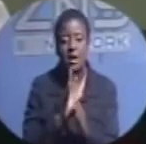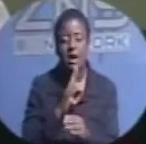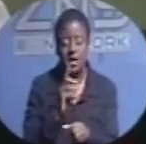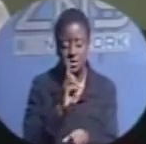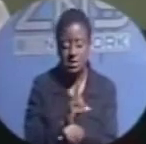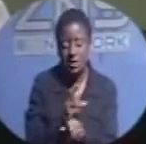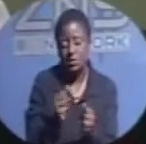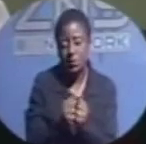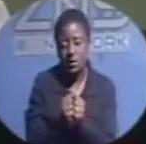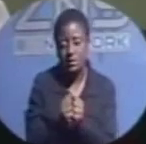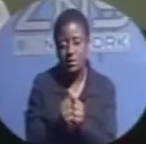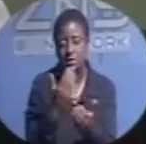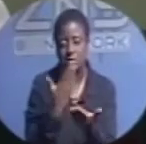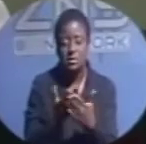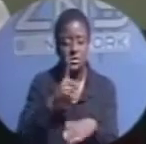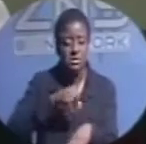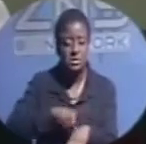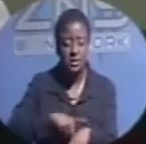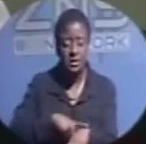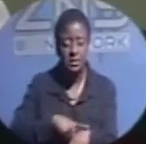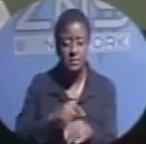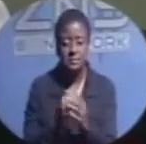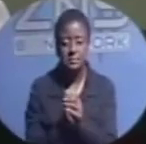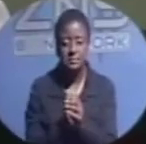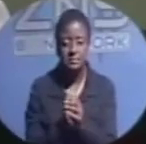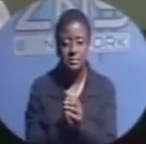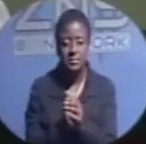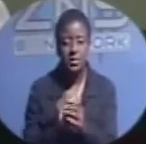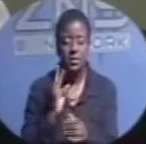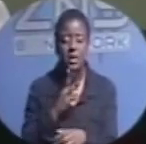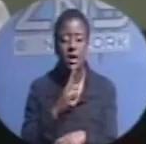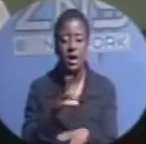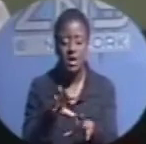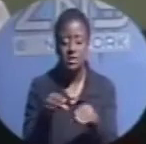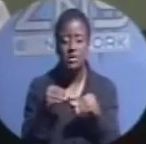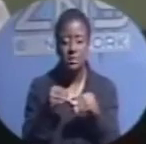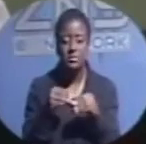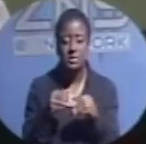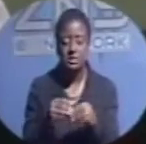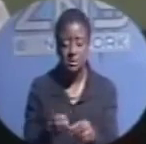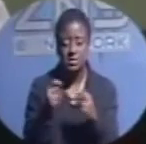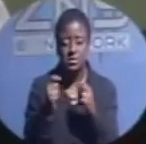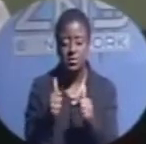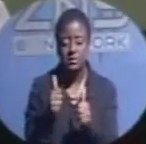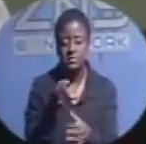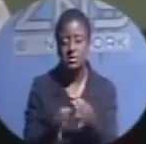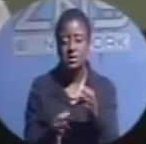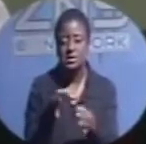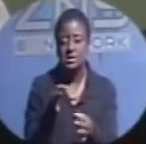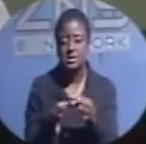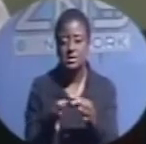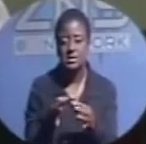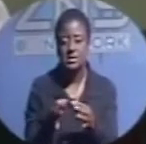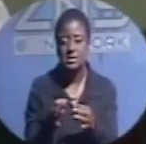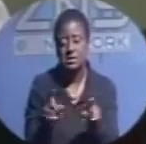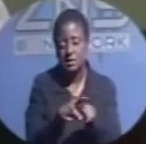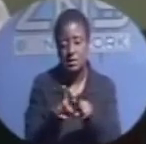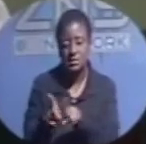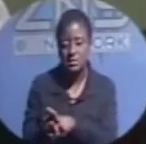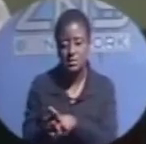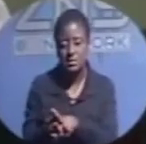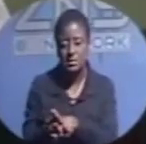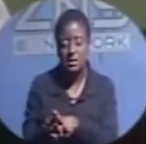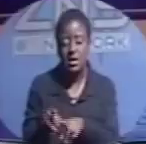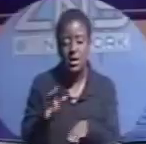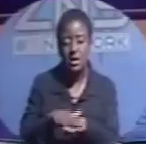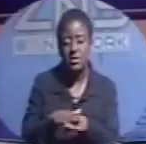manner. So basically, we are adopting the principle of swift justice, similar to what has been done on the